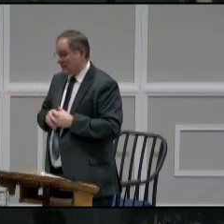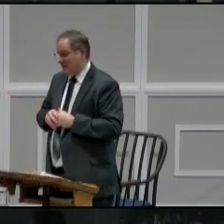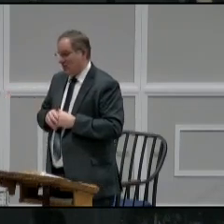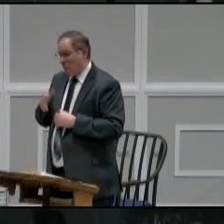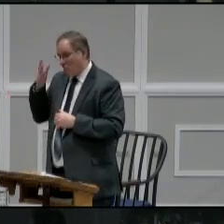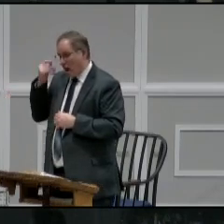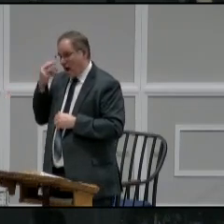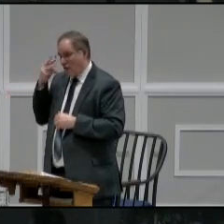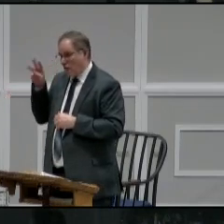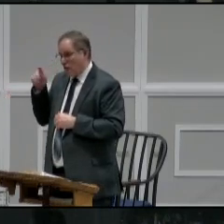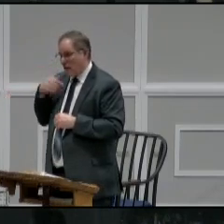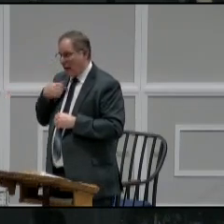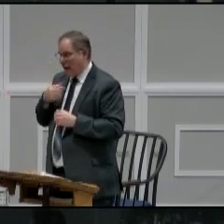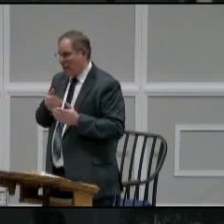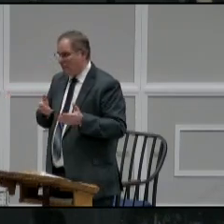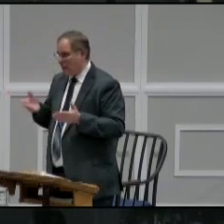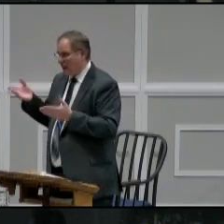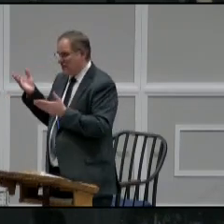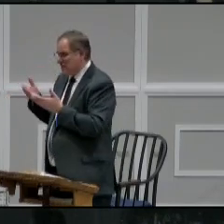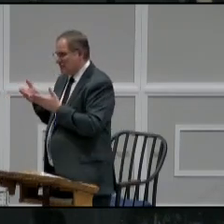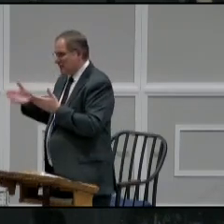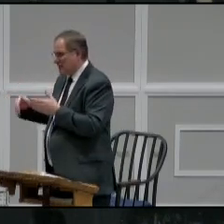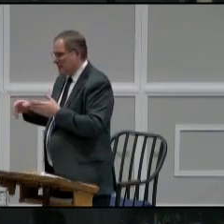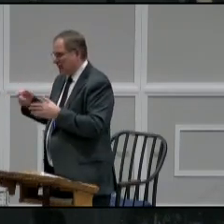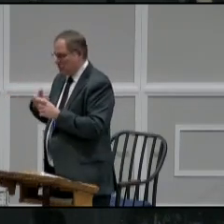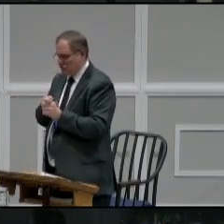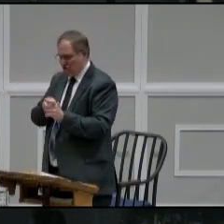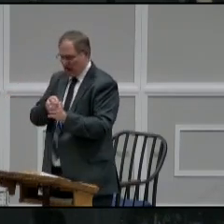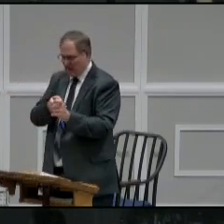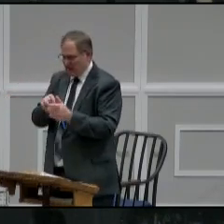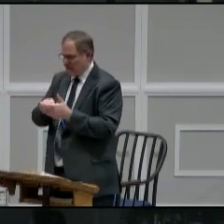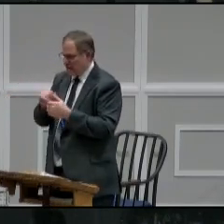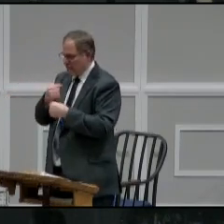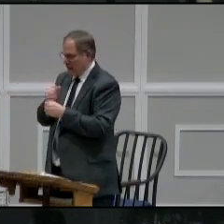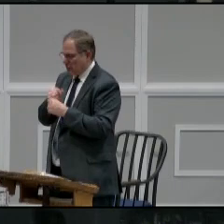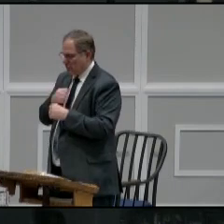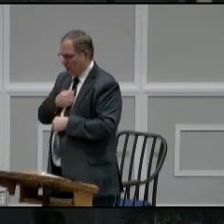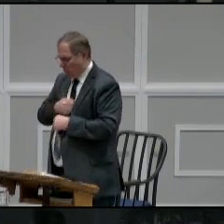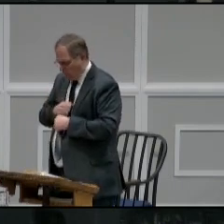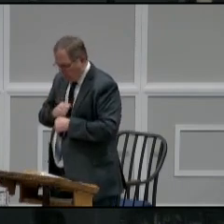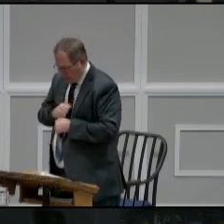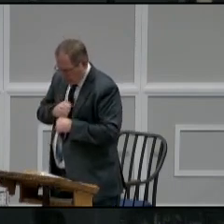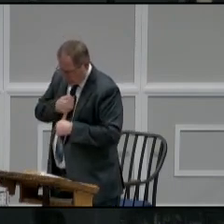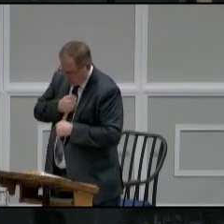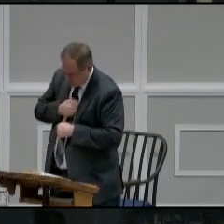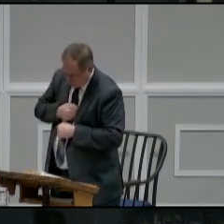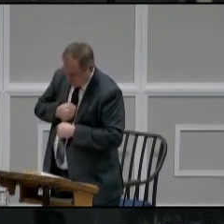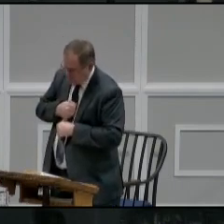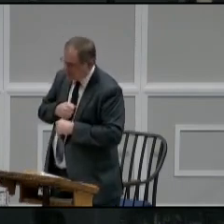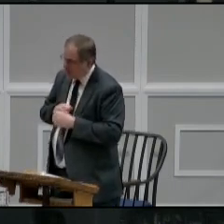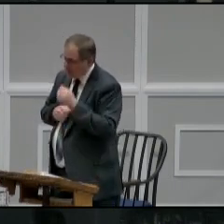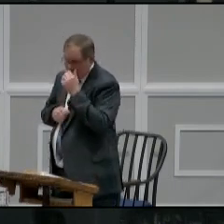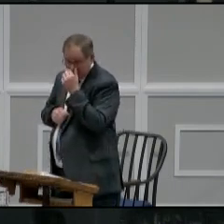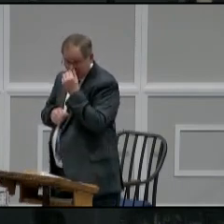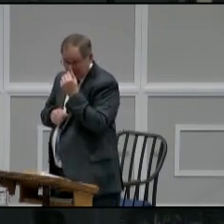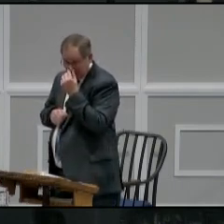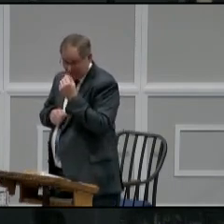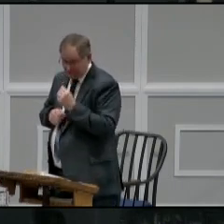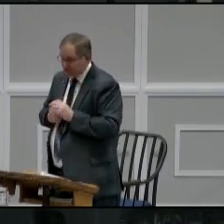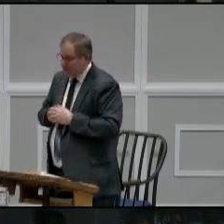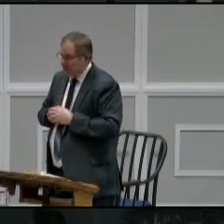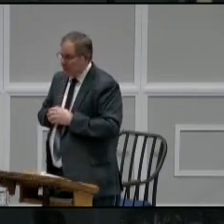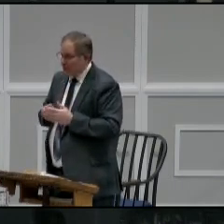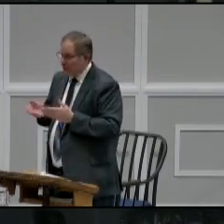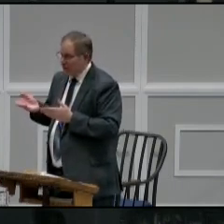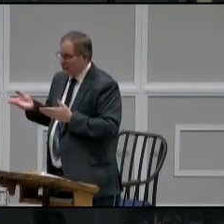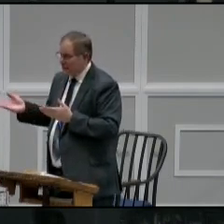Why would you bring something into your trailer that's going to make you miserable? Why would you go get something, bring